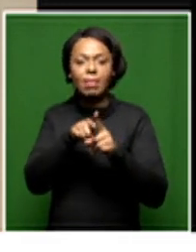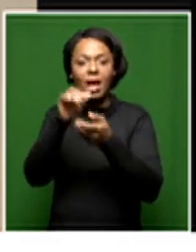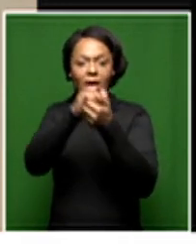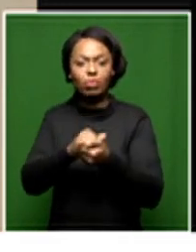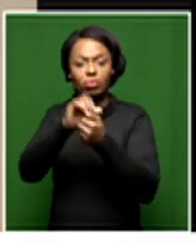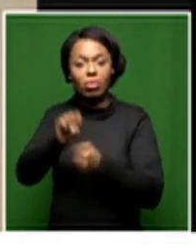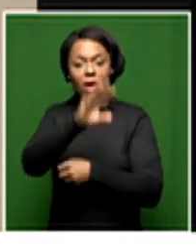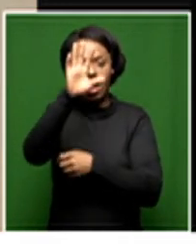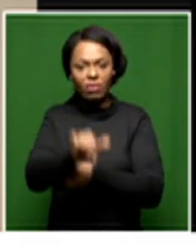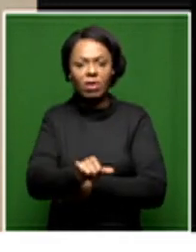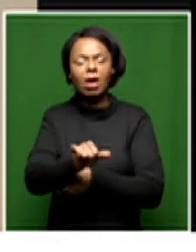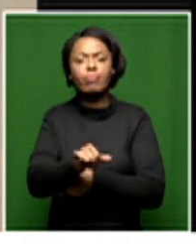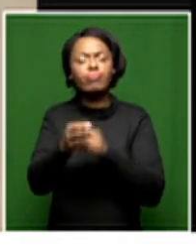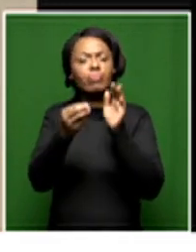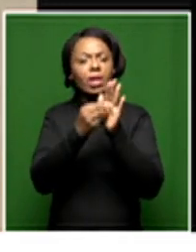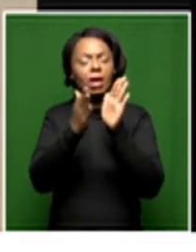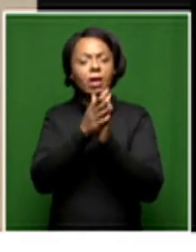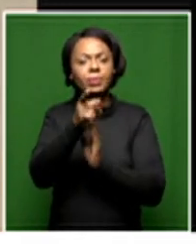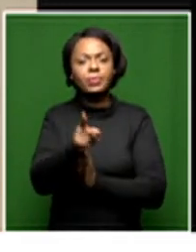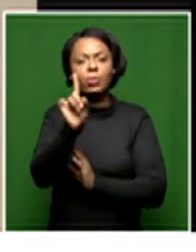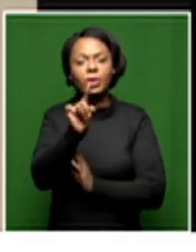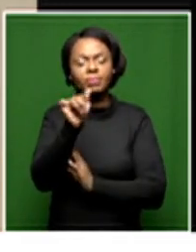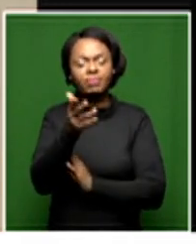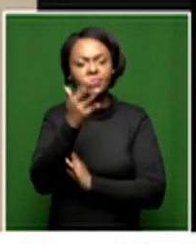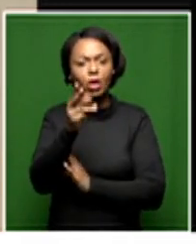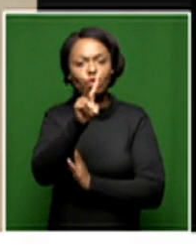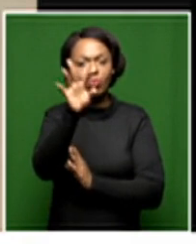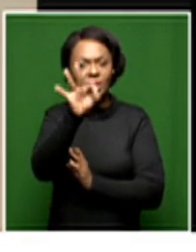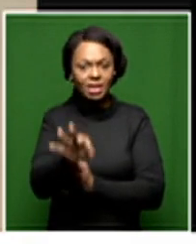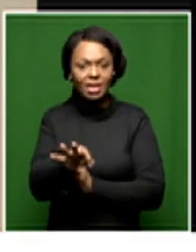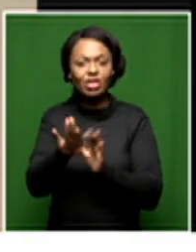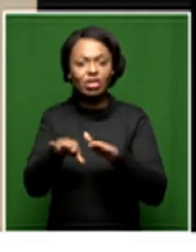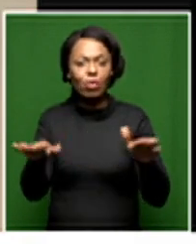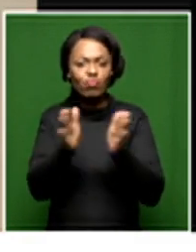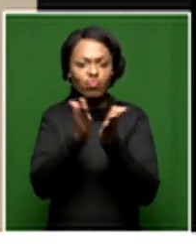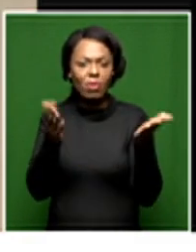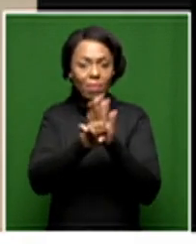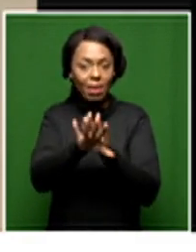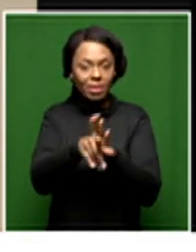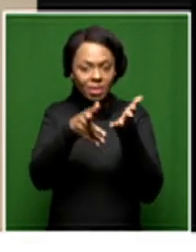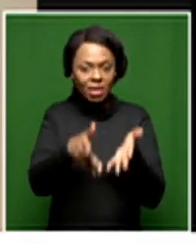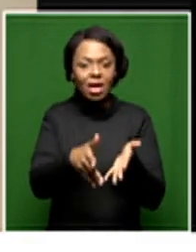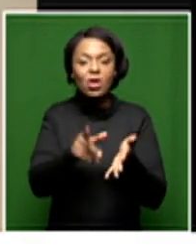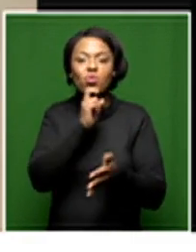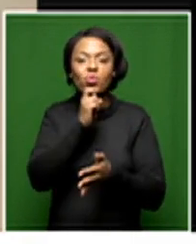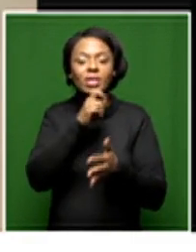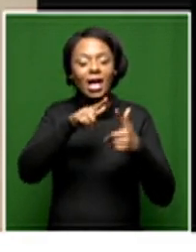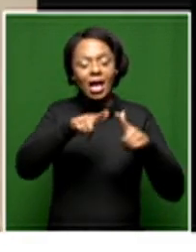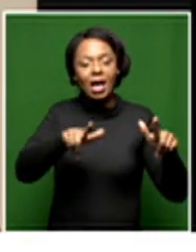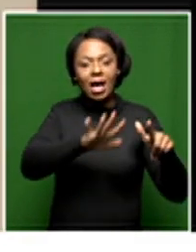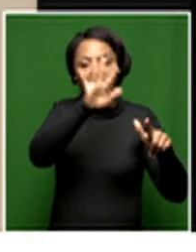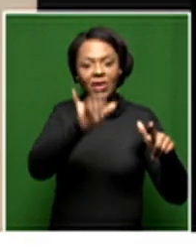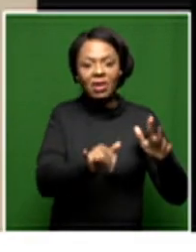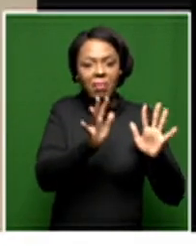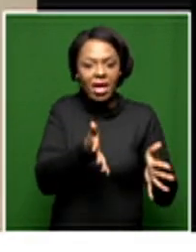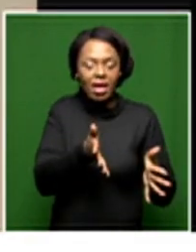highlighted, as I've said, that only 2% of children's books published in our country are in African languages. And as